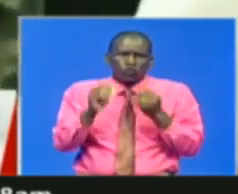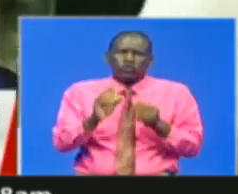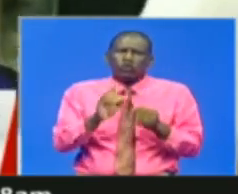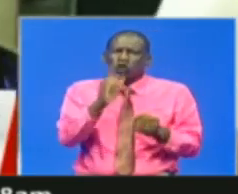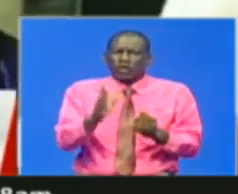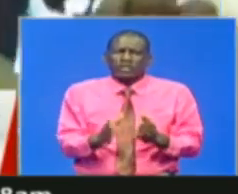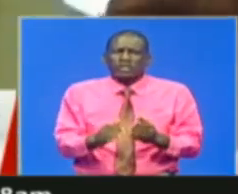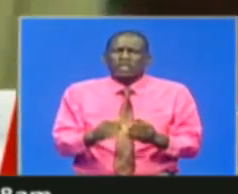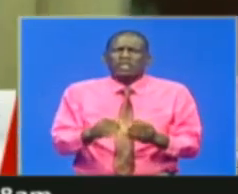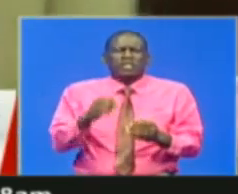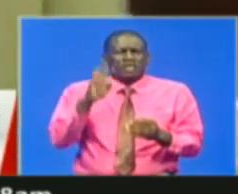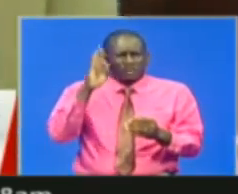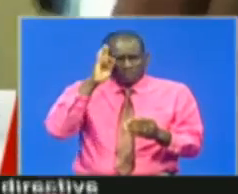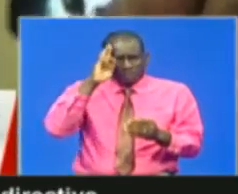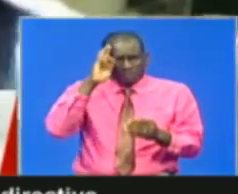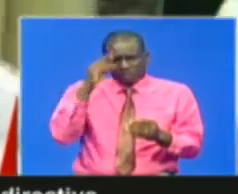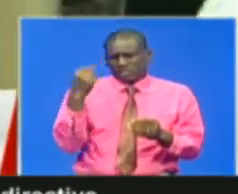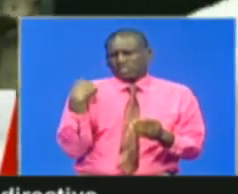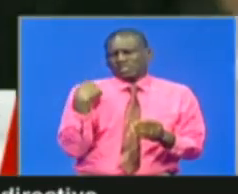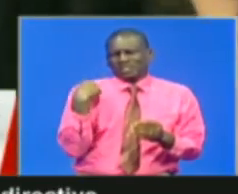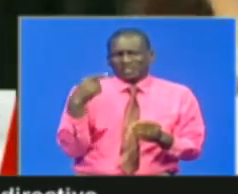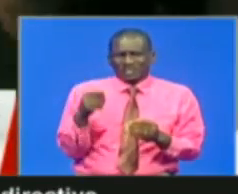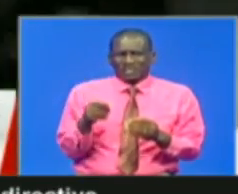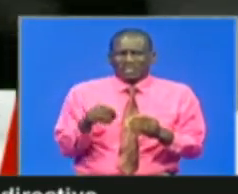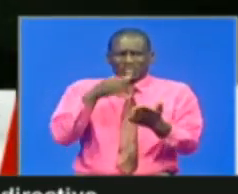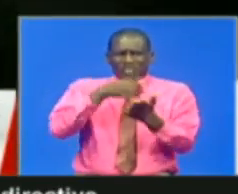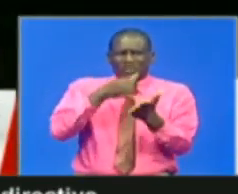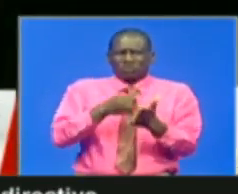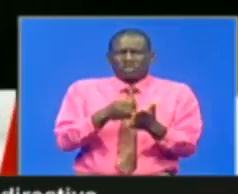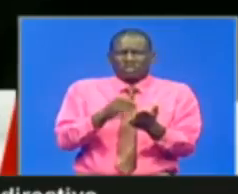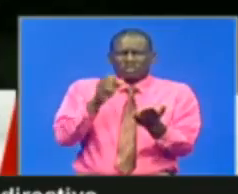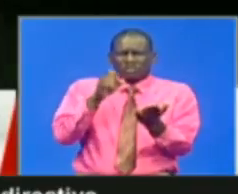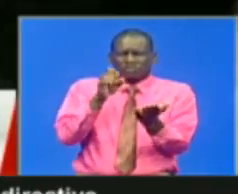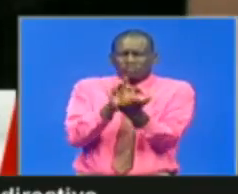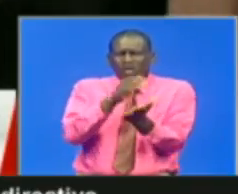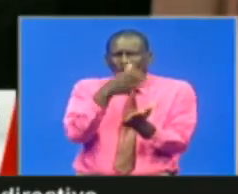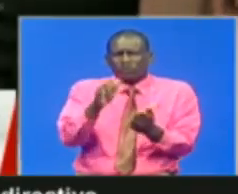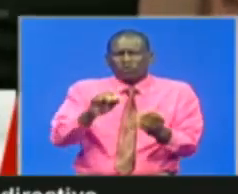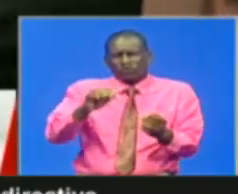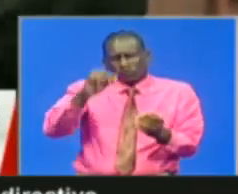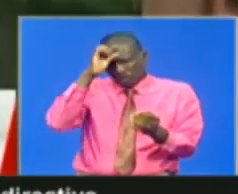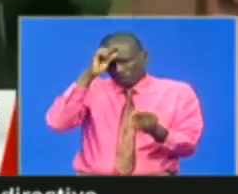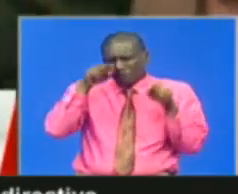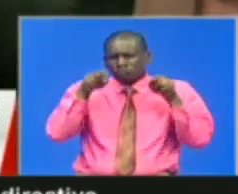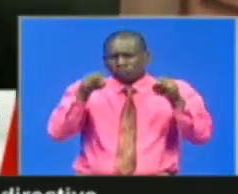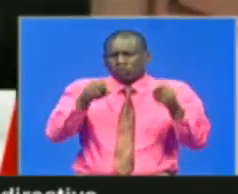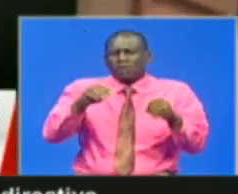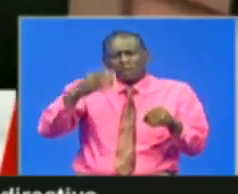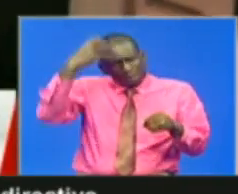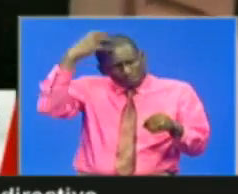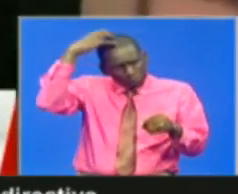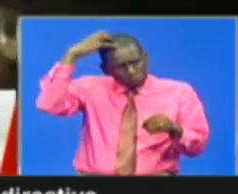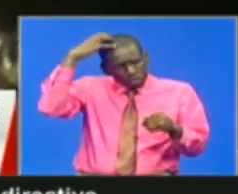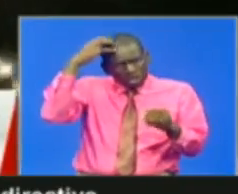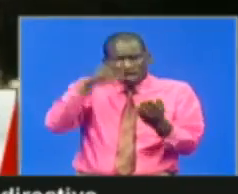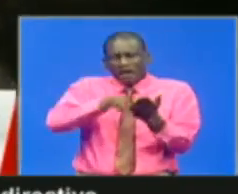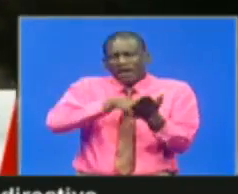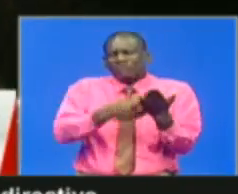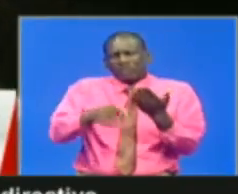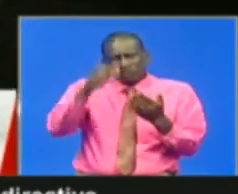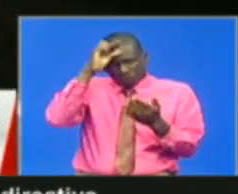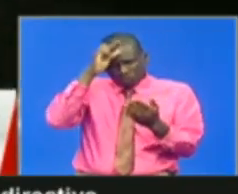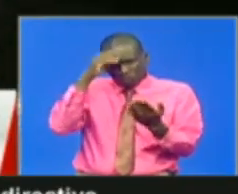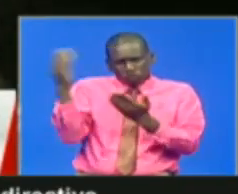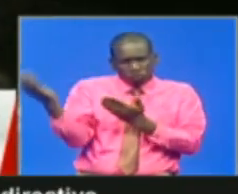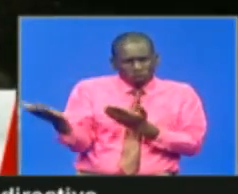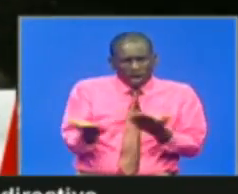The most memorable in recent times, including the deportation of government critic Miguna Miguna, failure by government to allow back